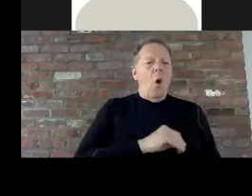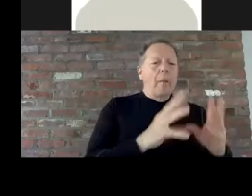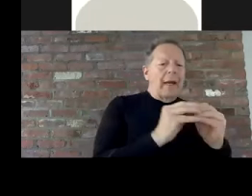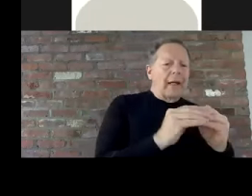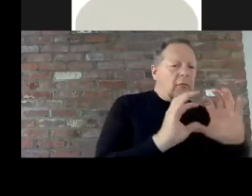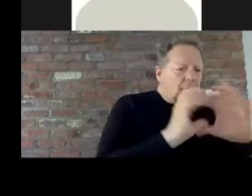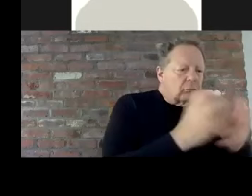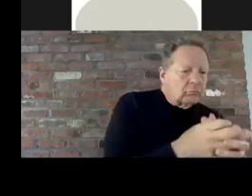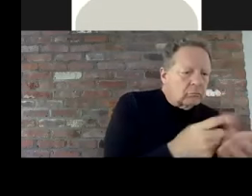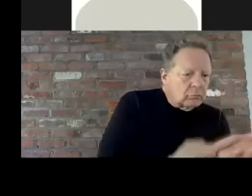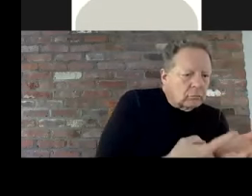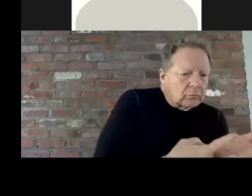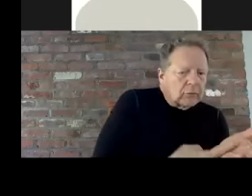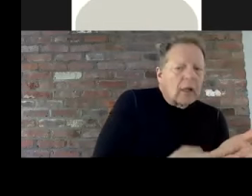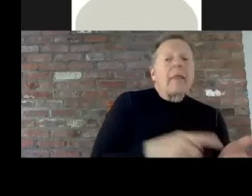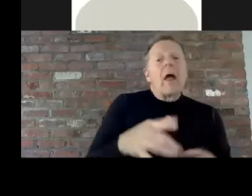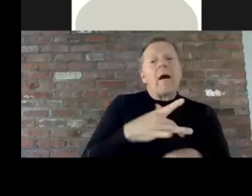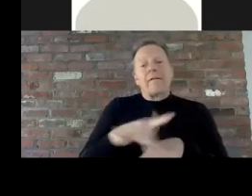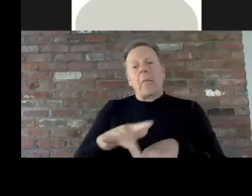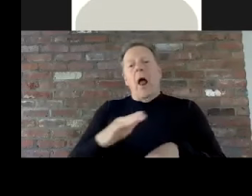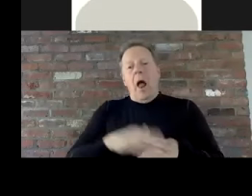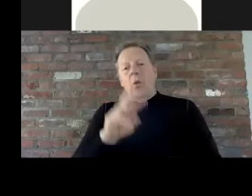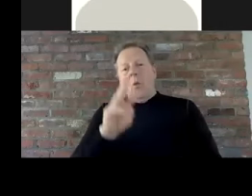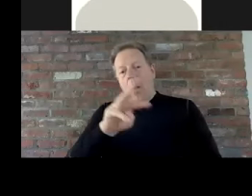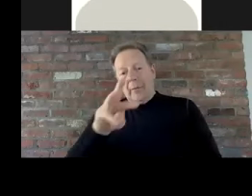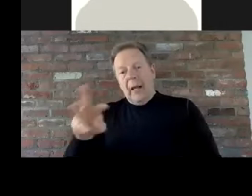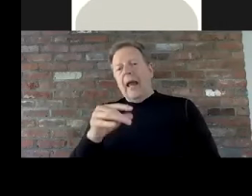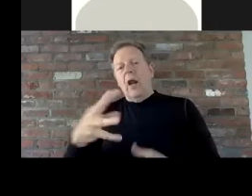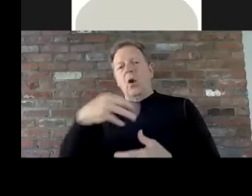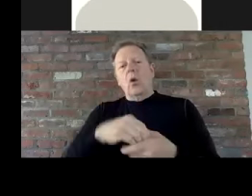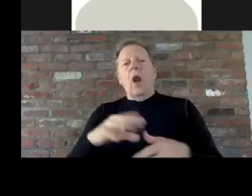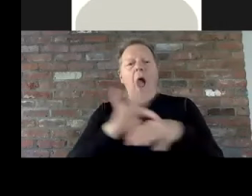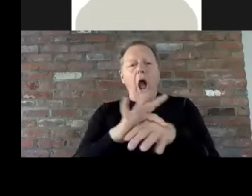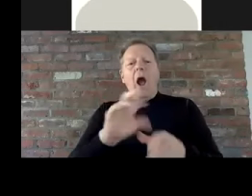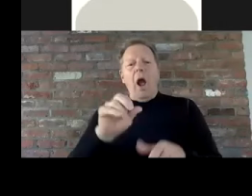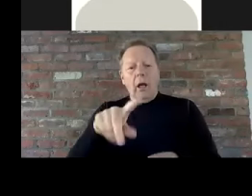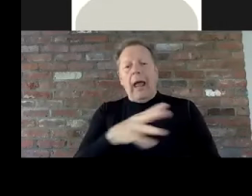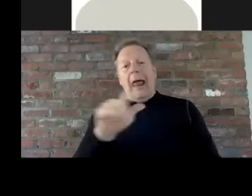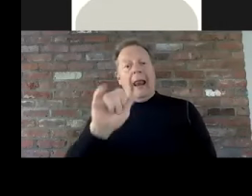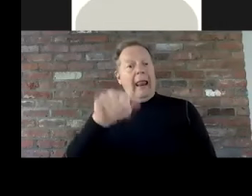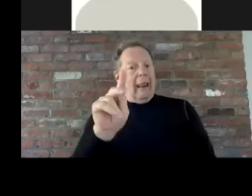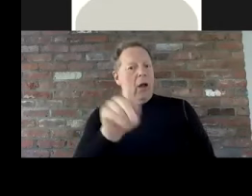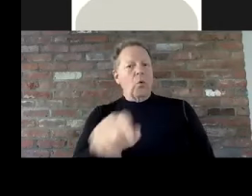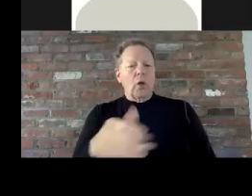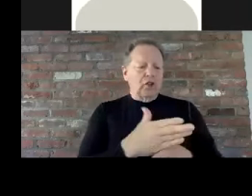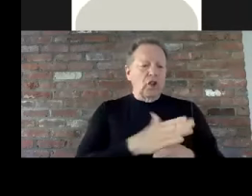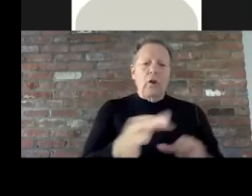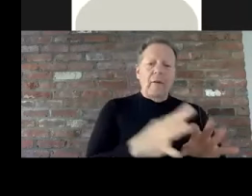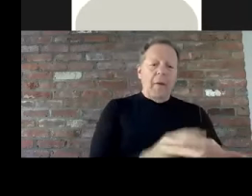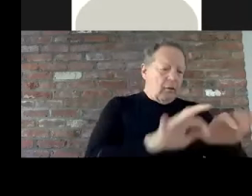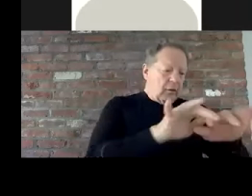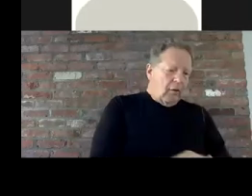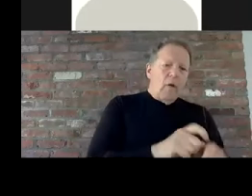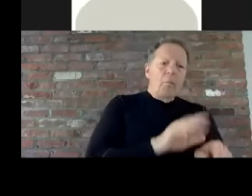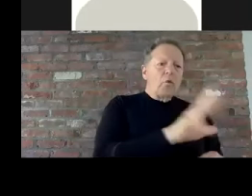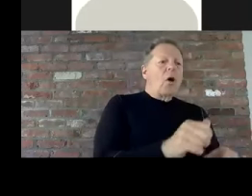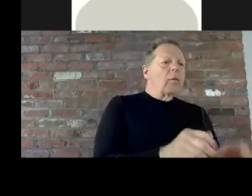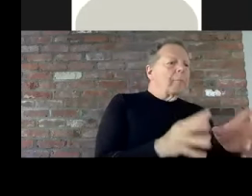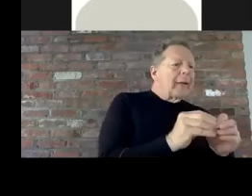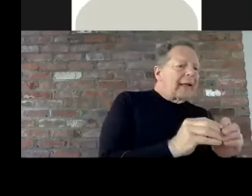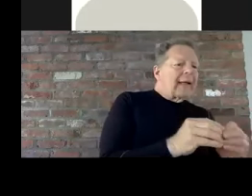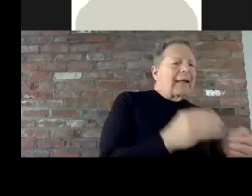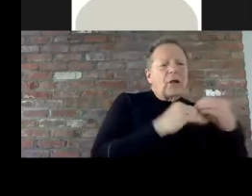project. They are available on the website and include content and a link where you can share feedback from your meeting, have a dinner